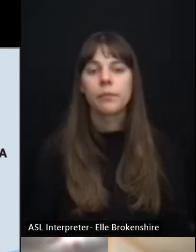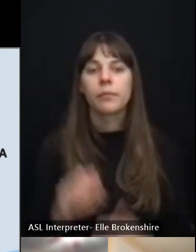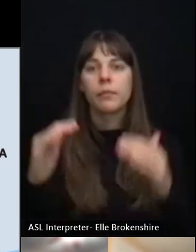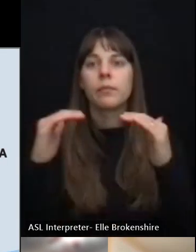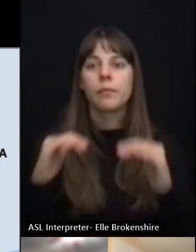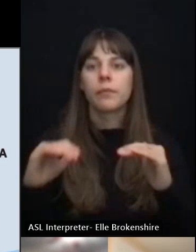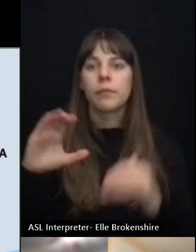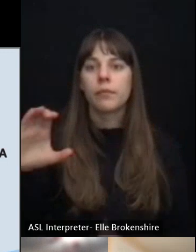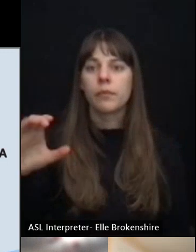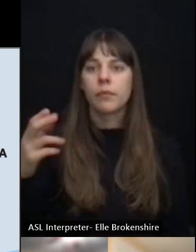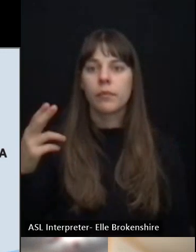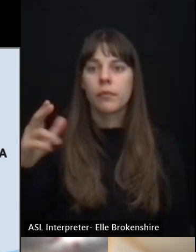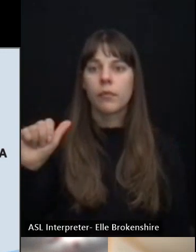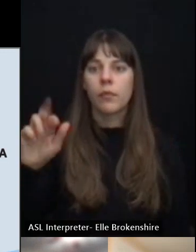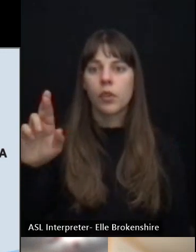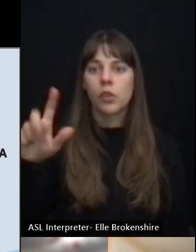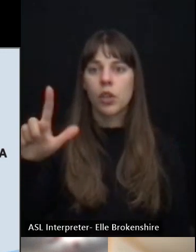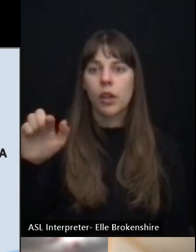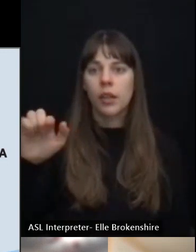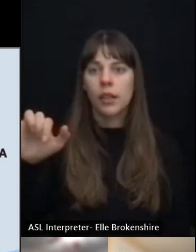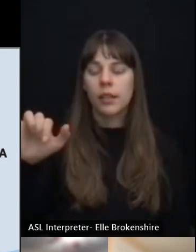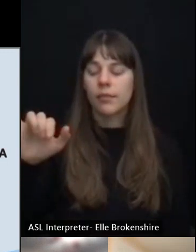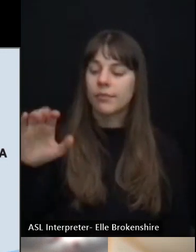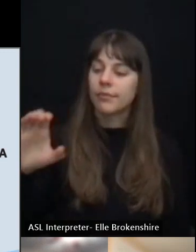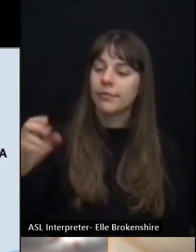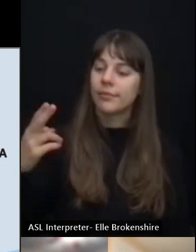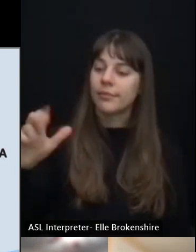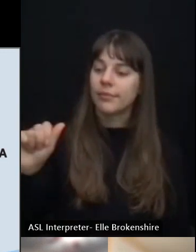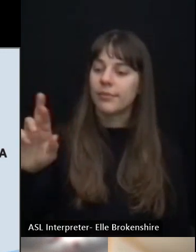Charlie, you can go ahead and unmute yourself.